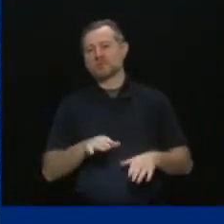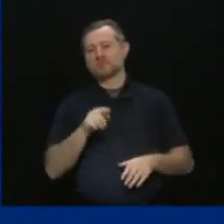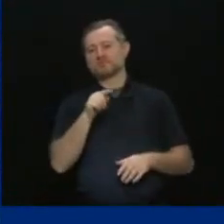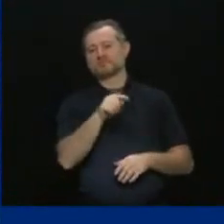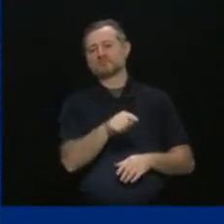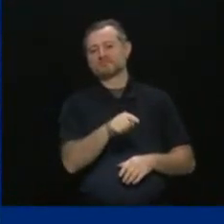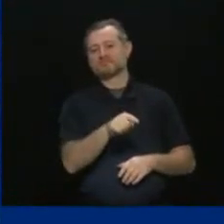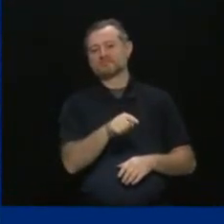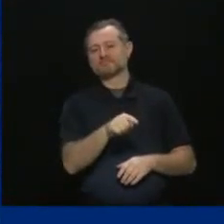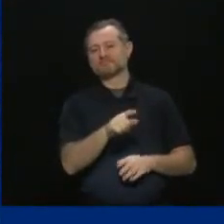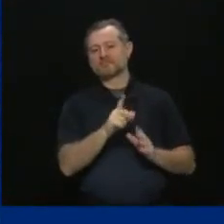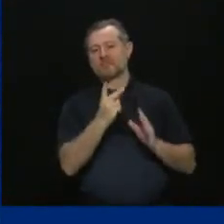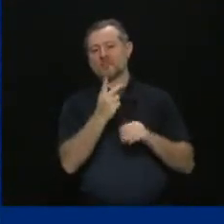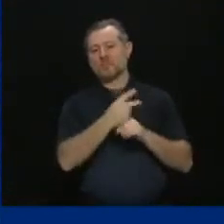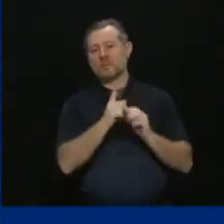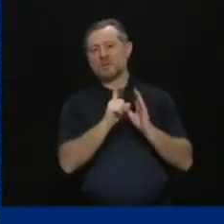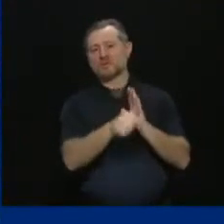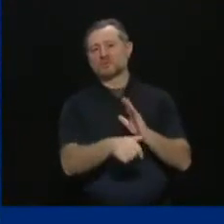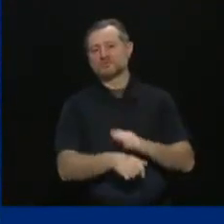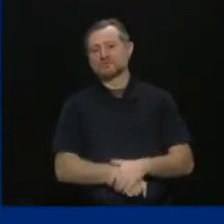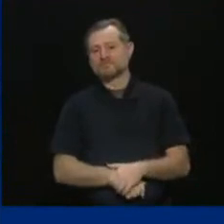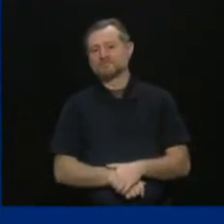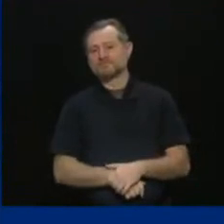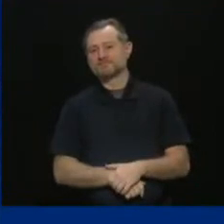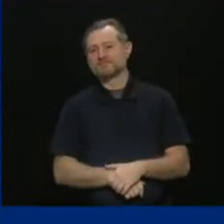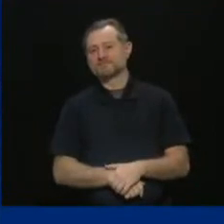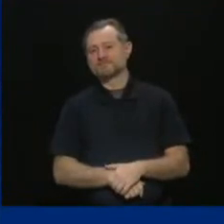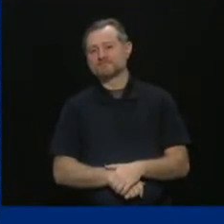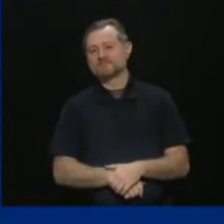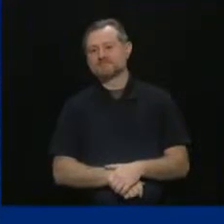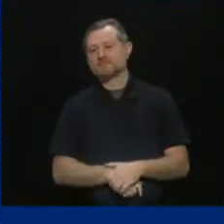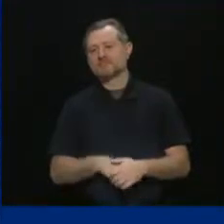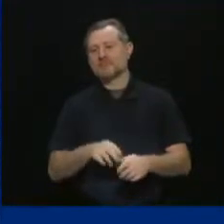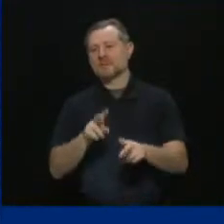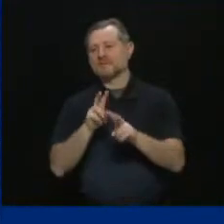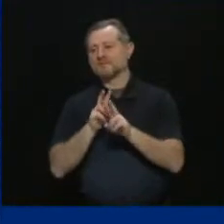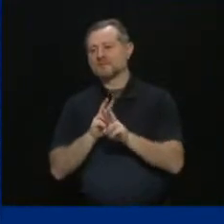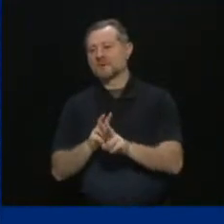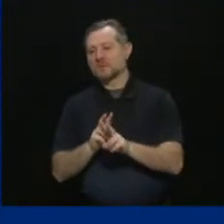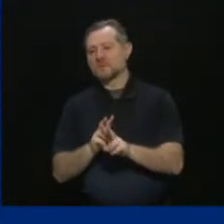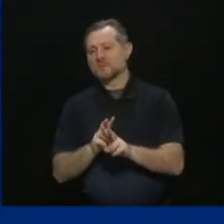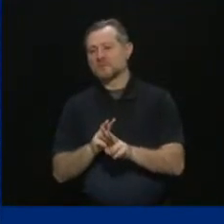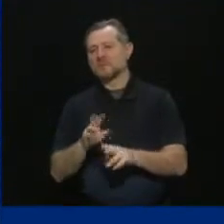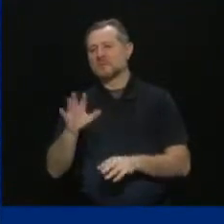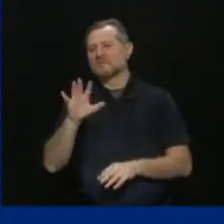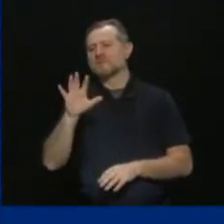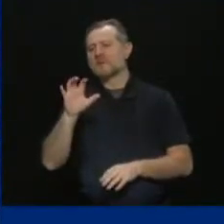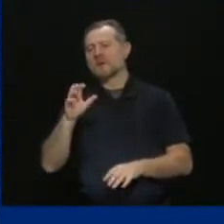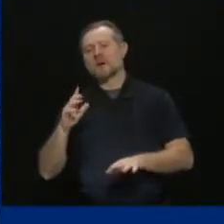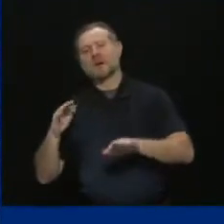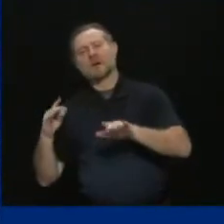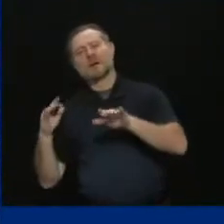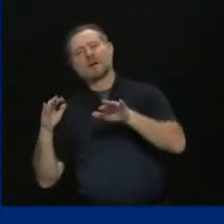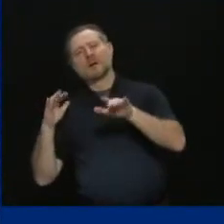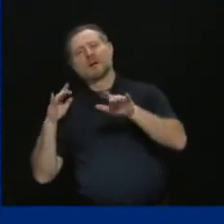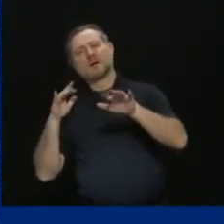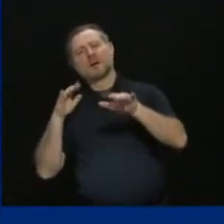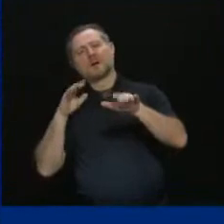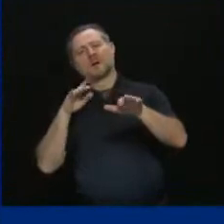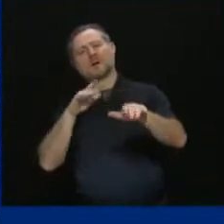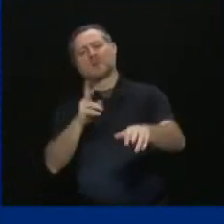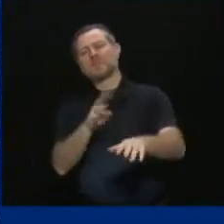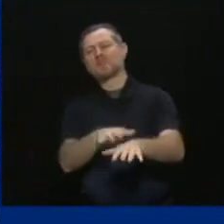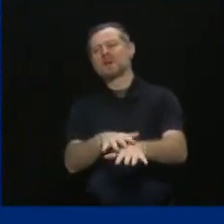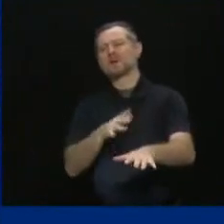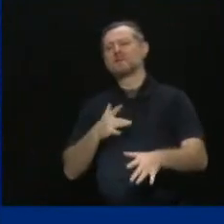probably 500 people. I had no idea of the people he had already been touching to give them hope, to give them inspiration,